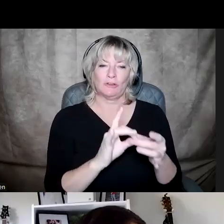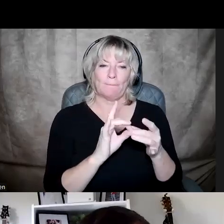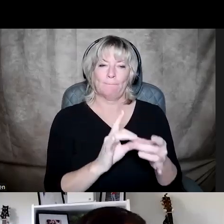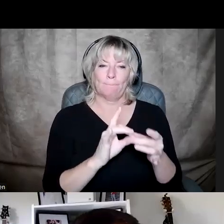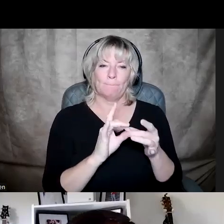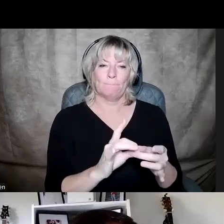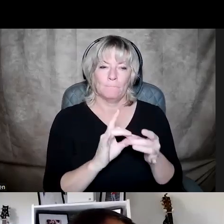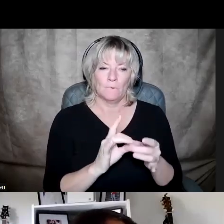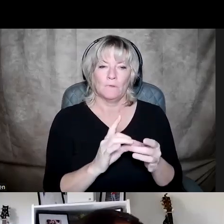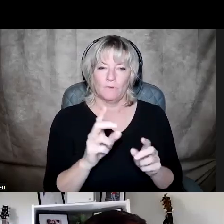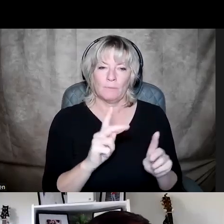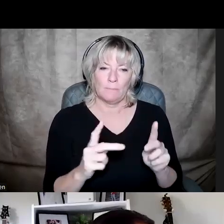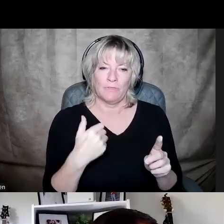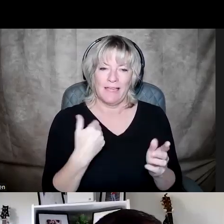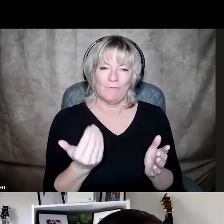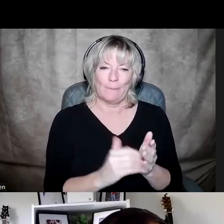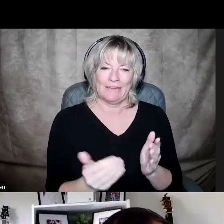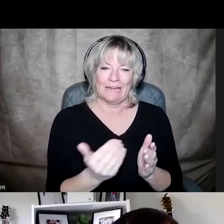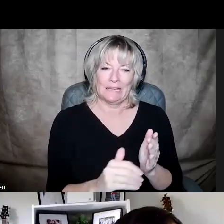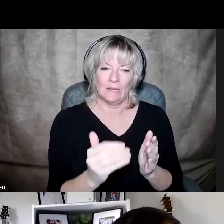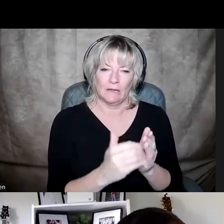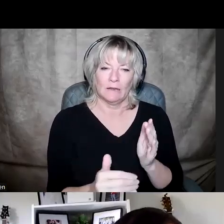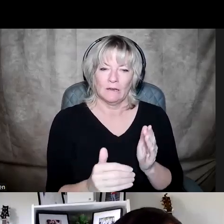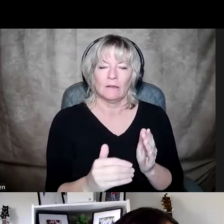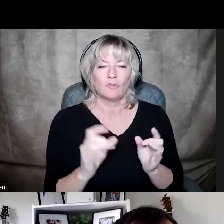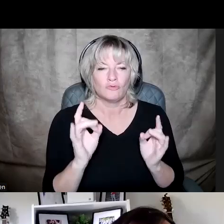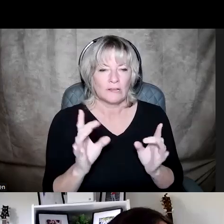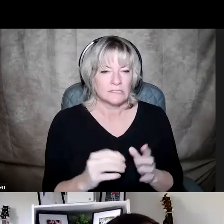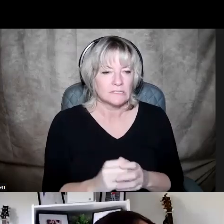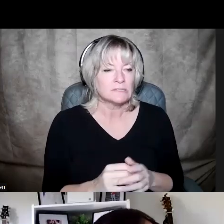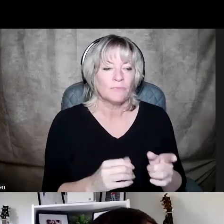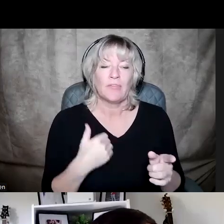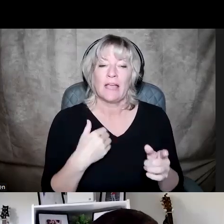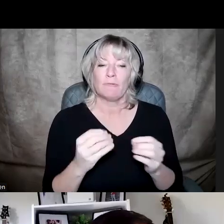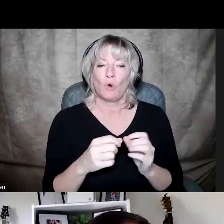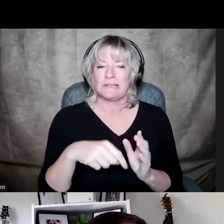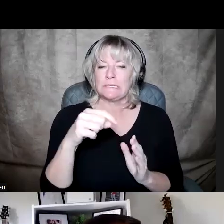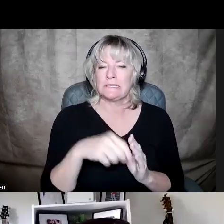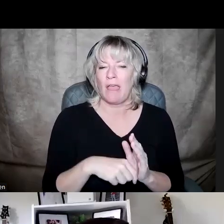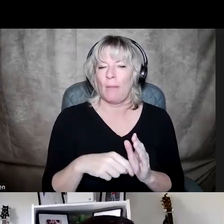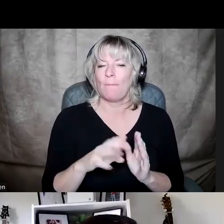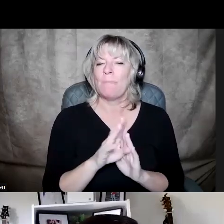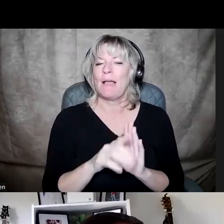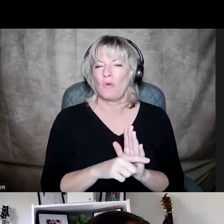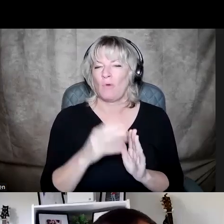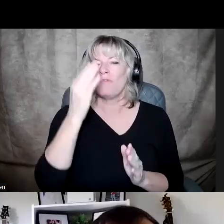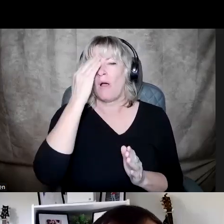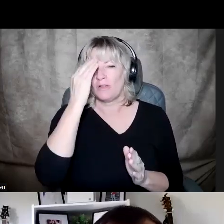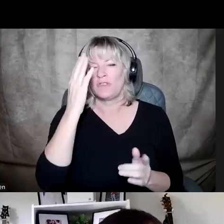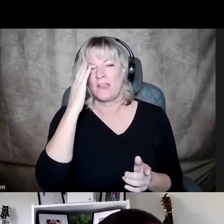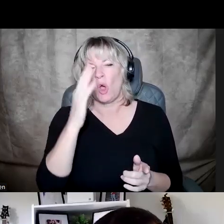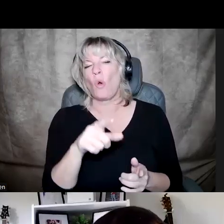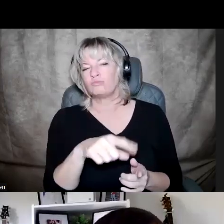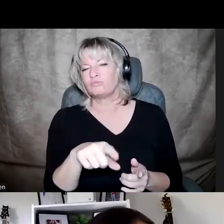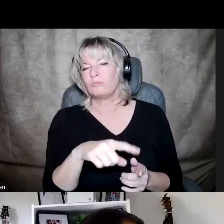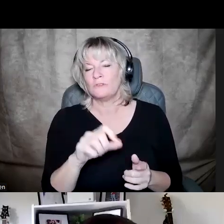sort of repeated crises. And because of that, they have a much more detailed sort of background knowledge of the individual, which then enables better assessments and care